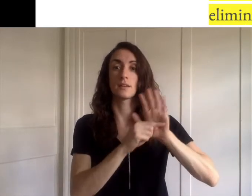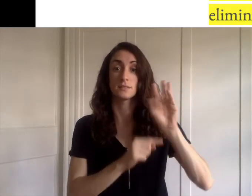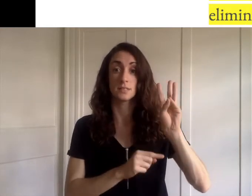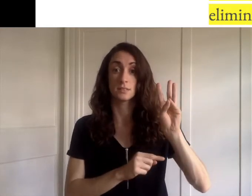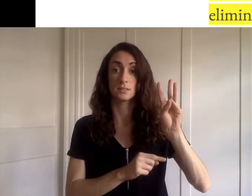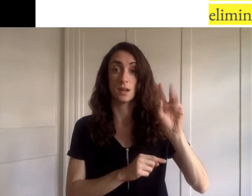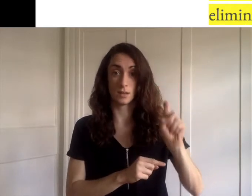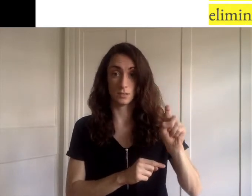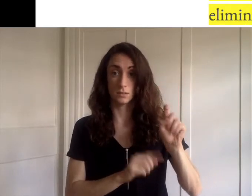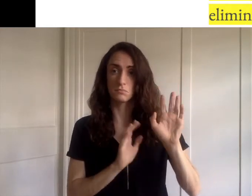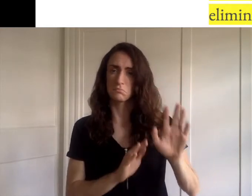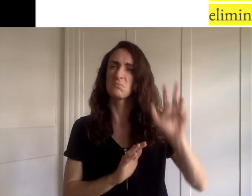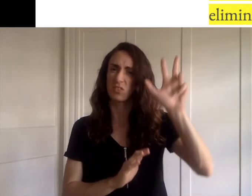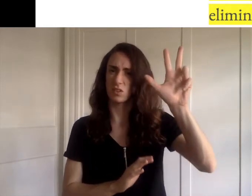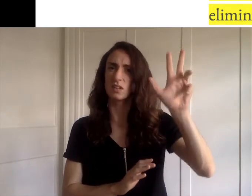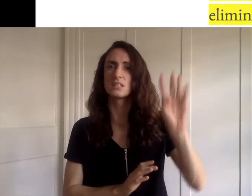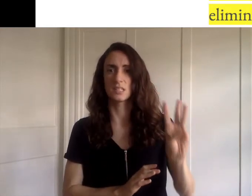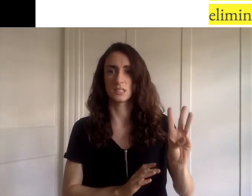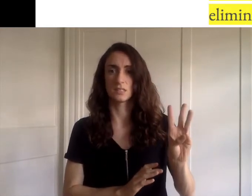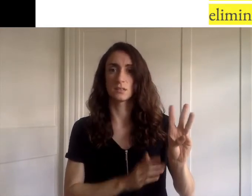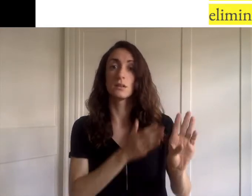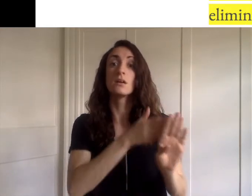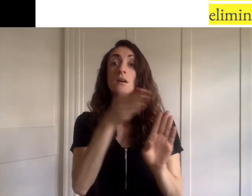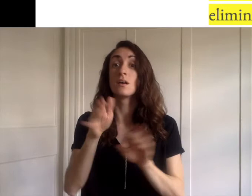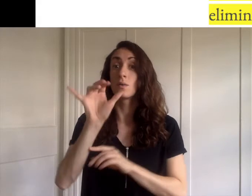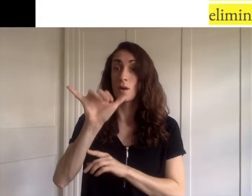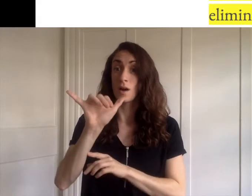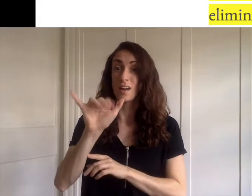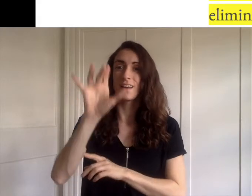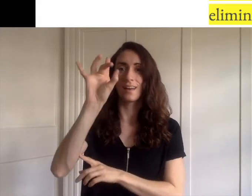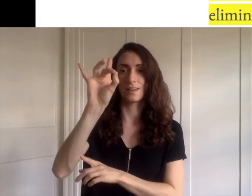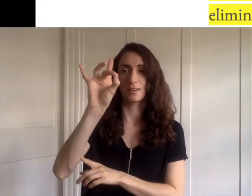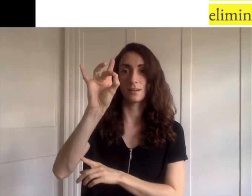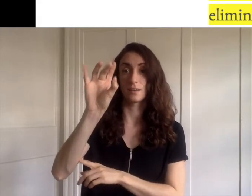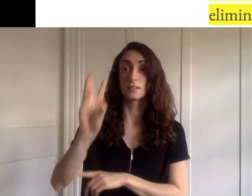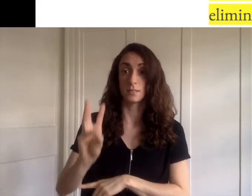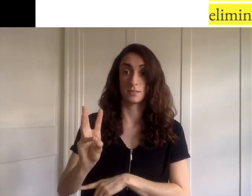And on the y terms, the coefficients are negative 8 and 6.